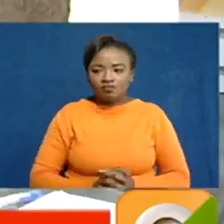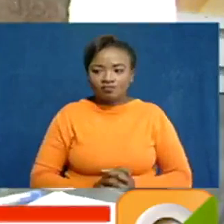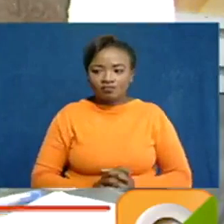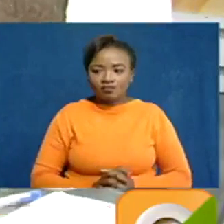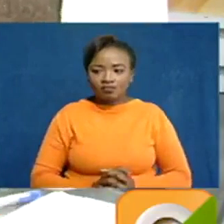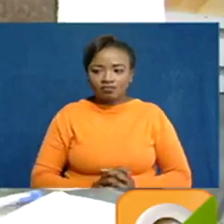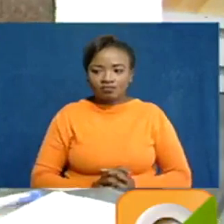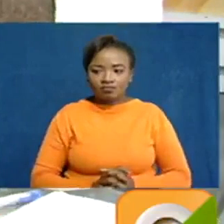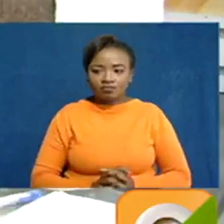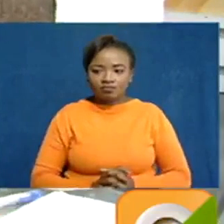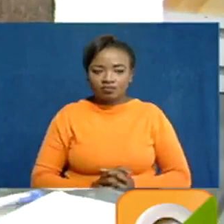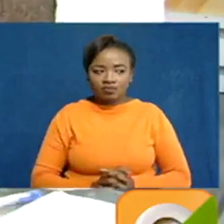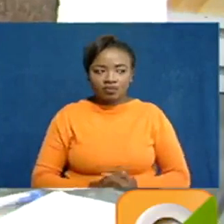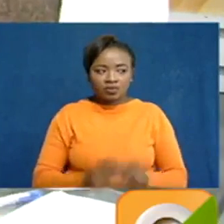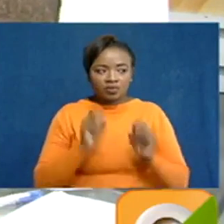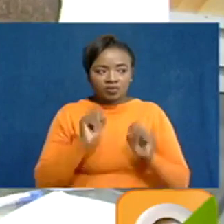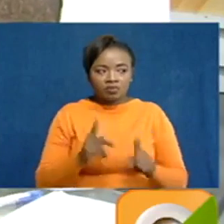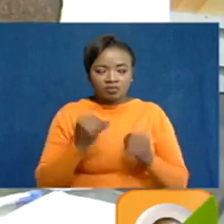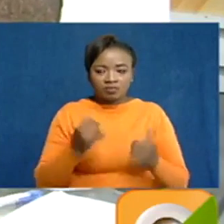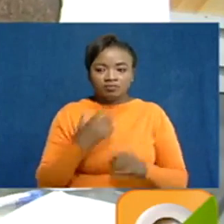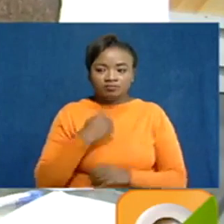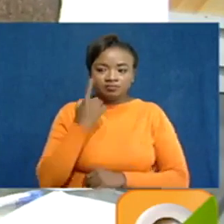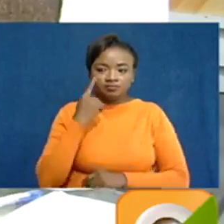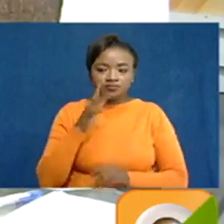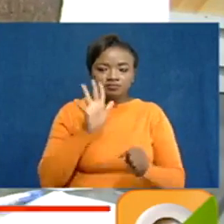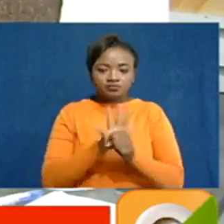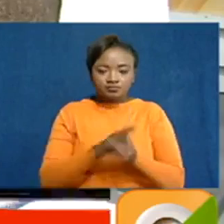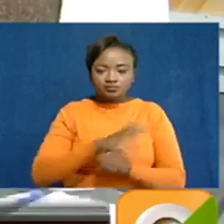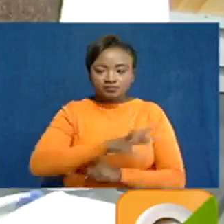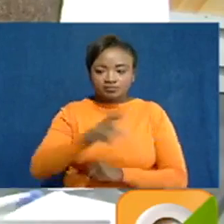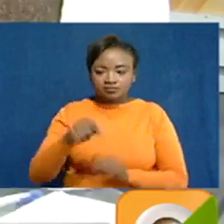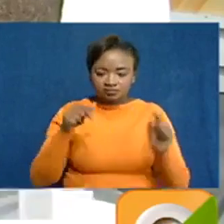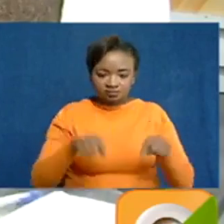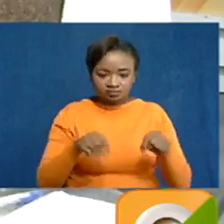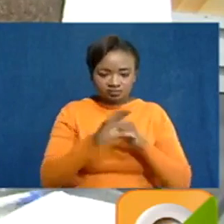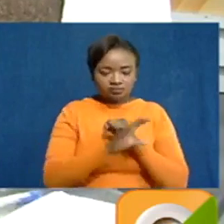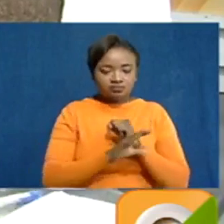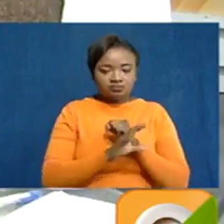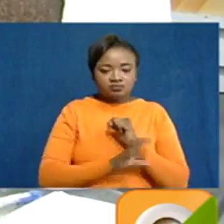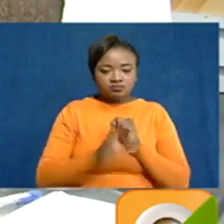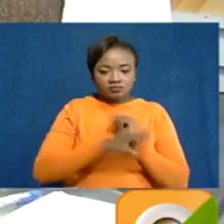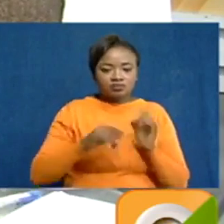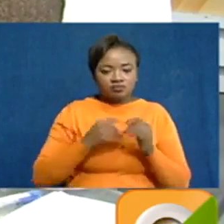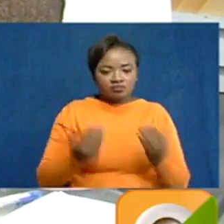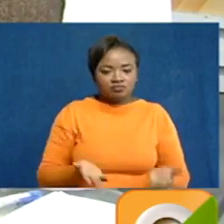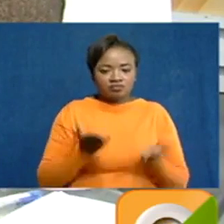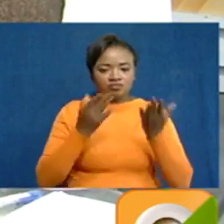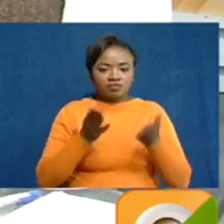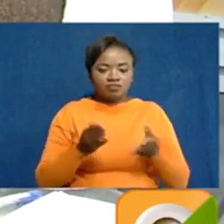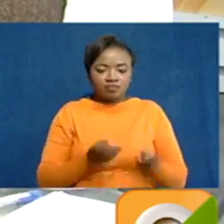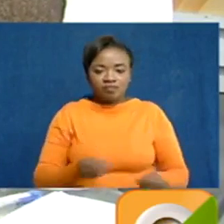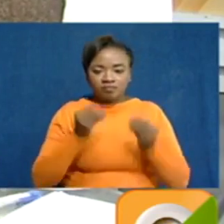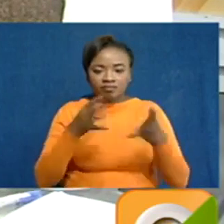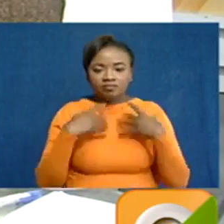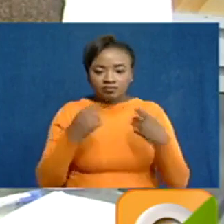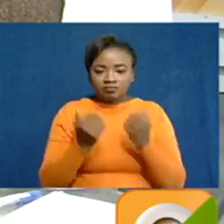We transition now to the subject of telemedicine, and a number of counties are making strides in the provision of healthcare services by embracing the use